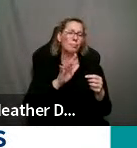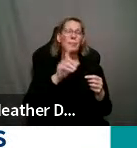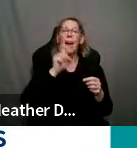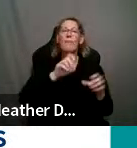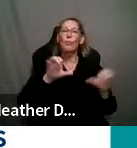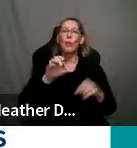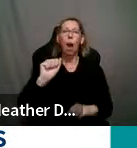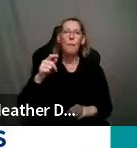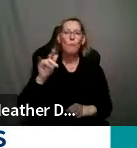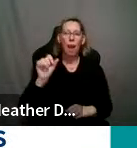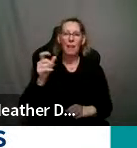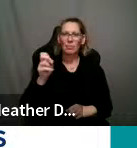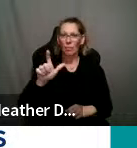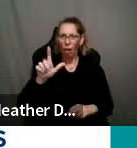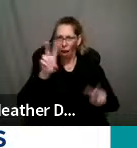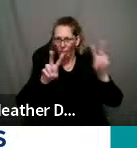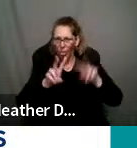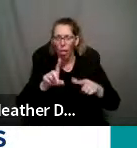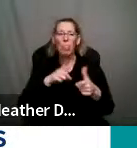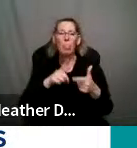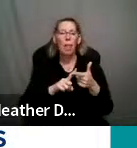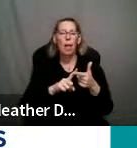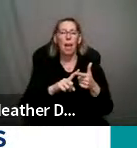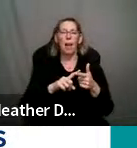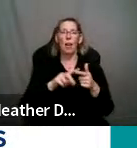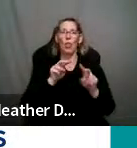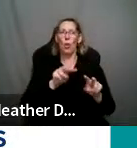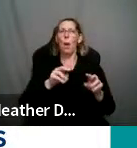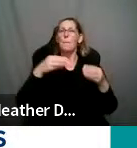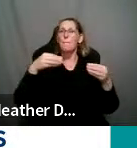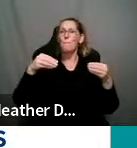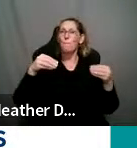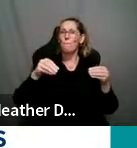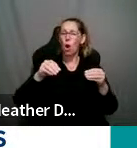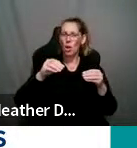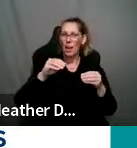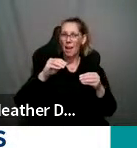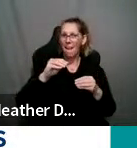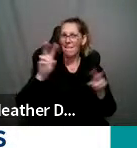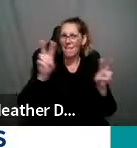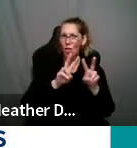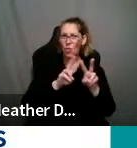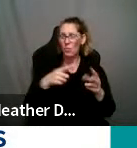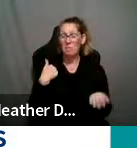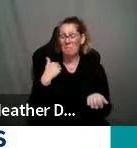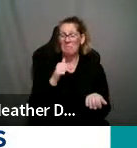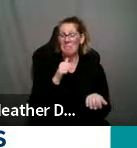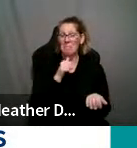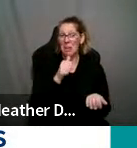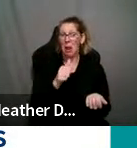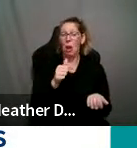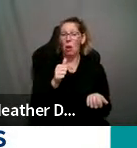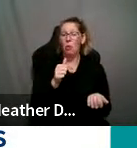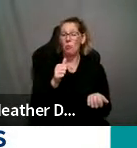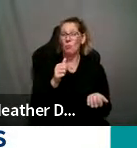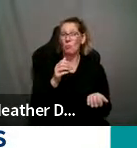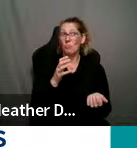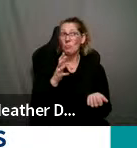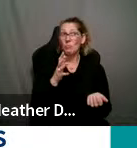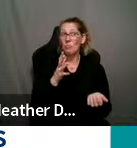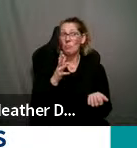appraisals and then look at fair market value. I'm not a right-of-way specialist, but I would imagine that fair market value would